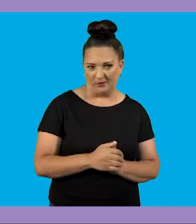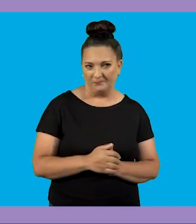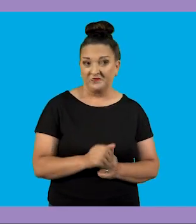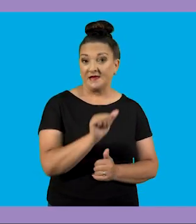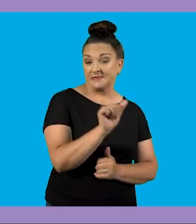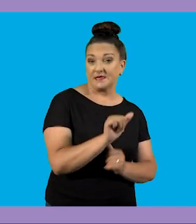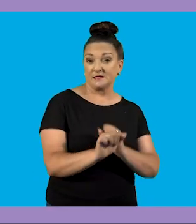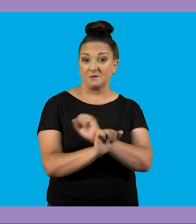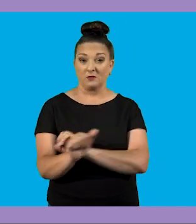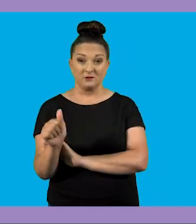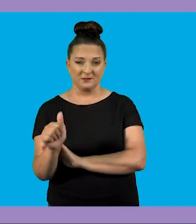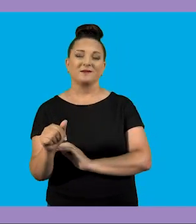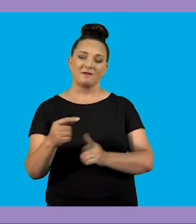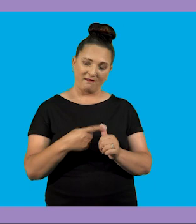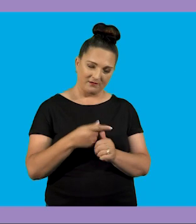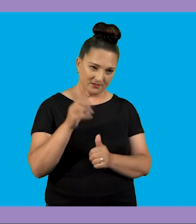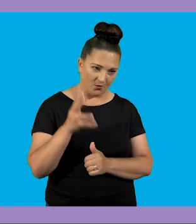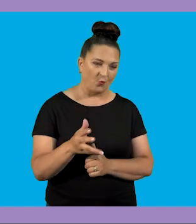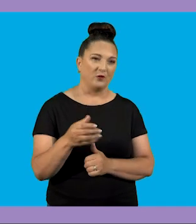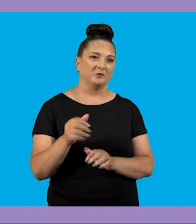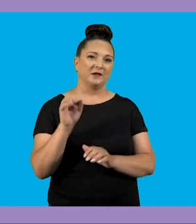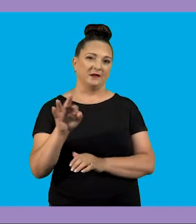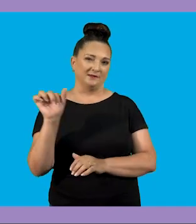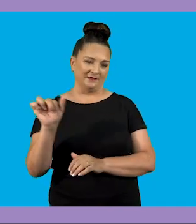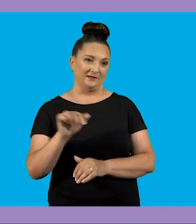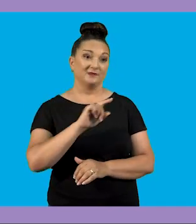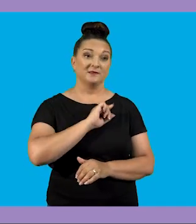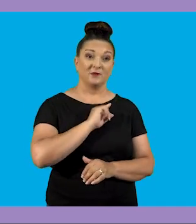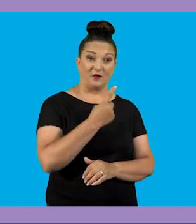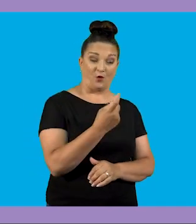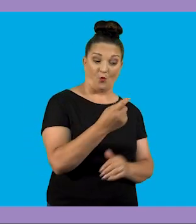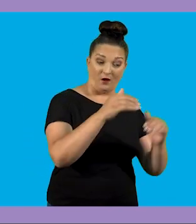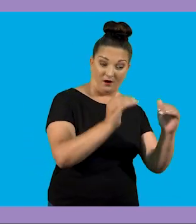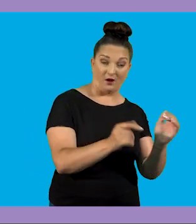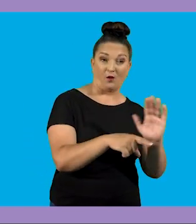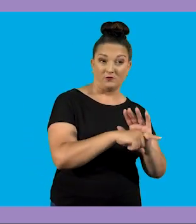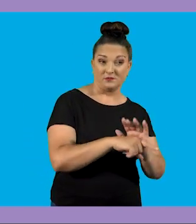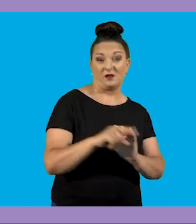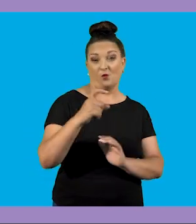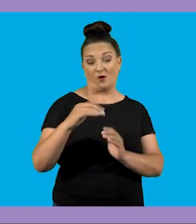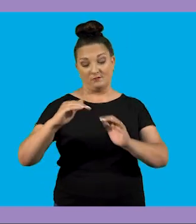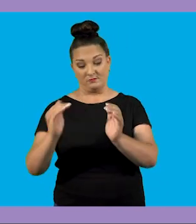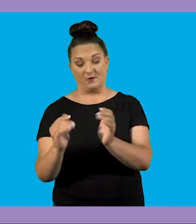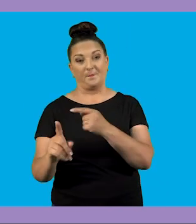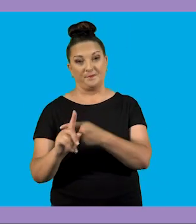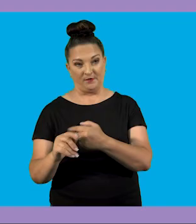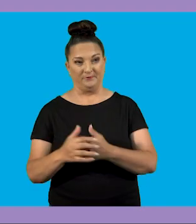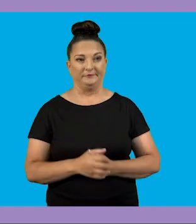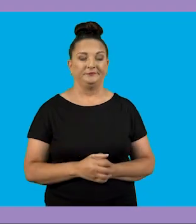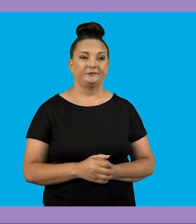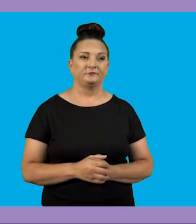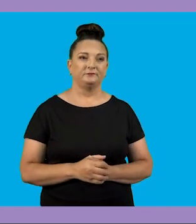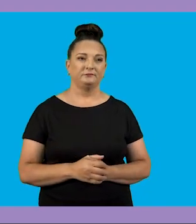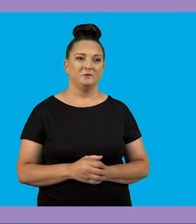by 6, and that gives us 36. Now, one bracket is going to be a subtraction and the other bracket is going to